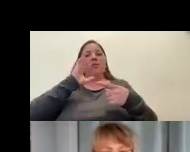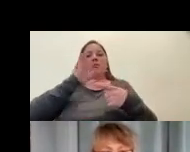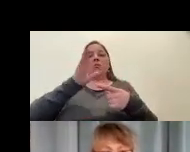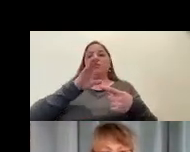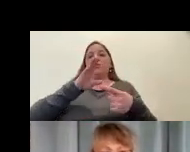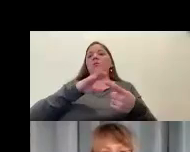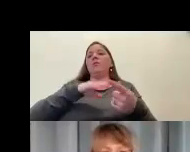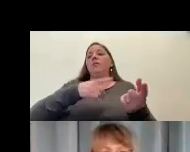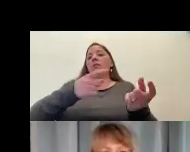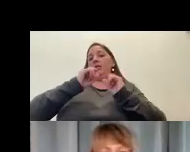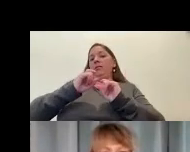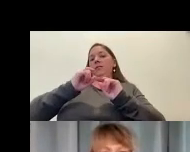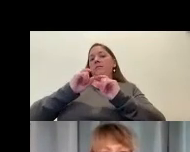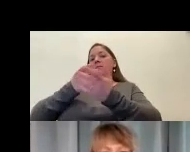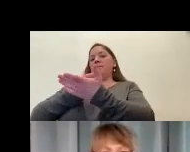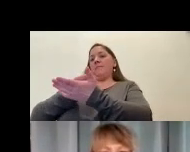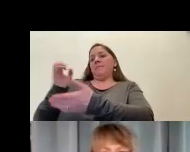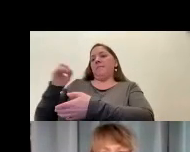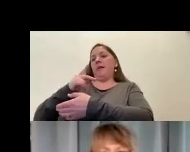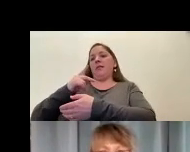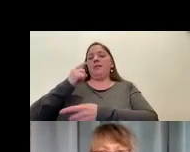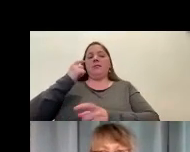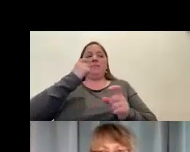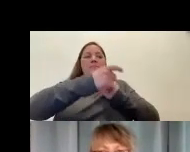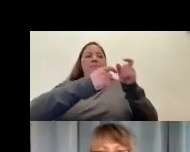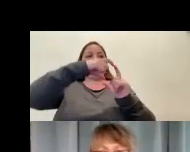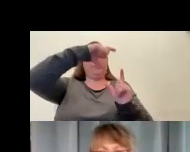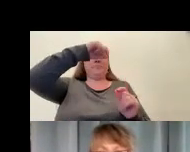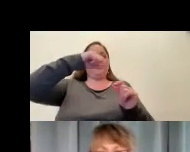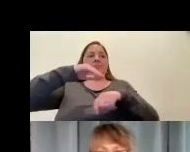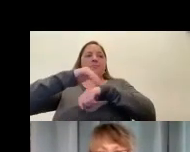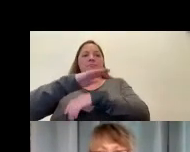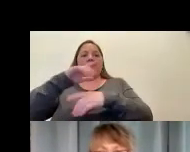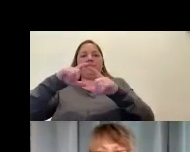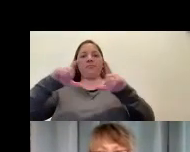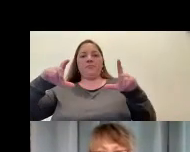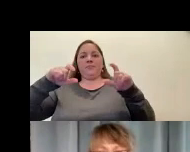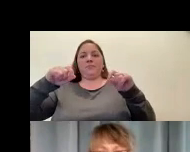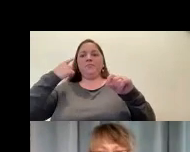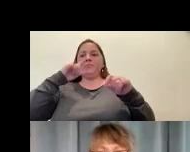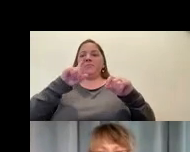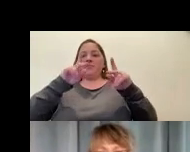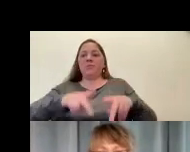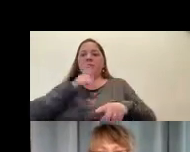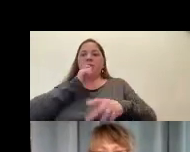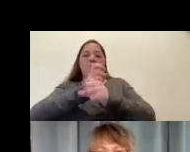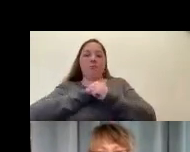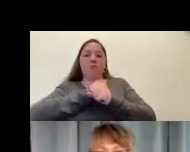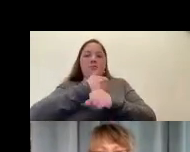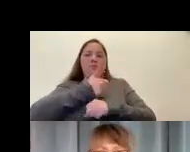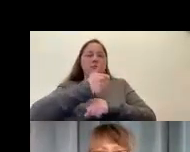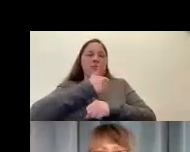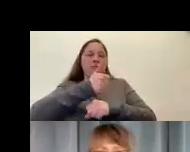us monthly, and when return, send a check for the person who receives that